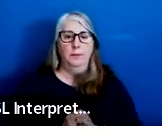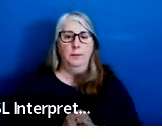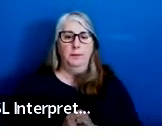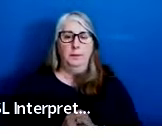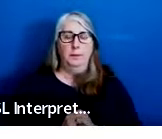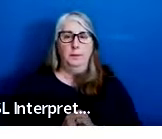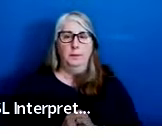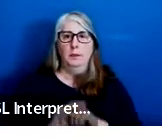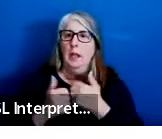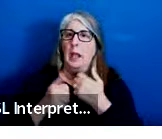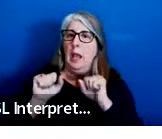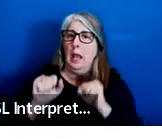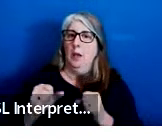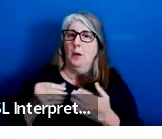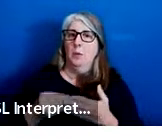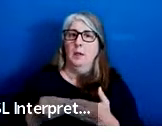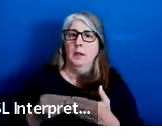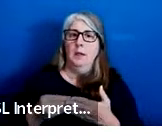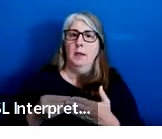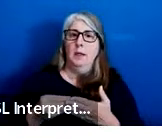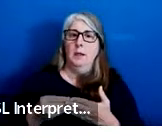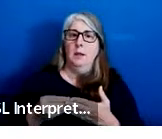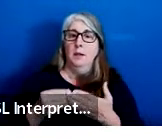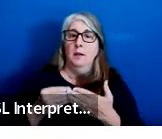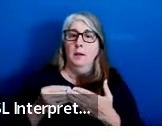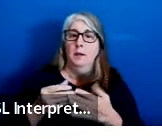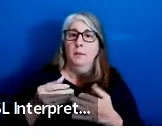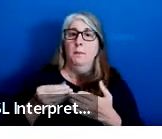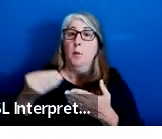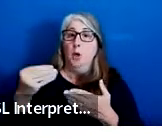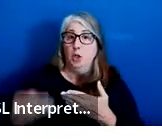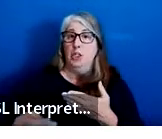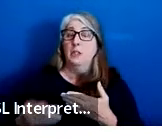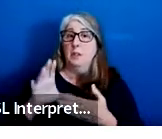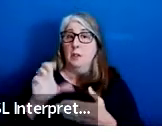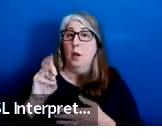How can we purchase the finished compost? $1 million question.